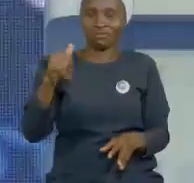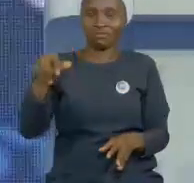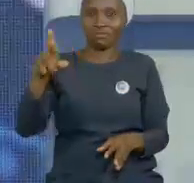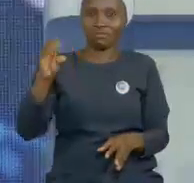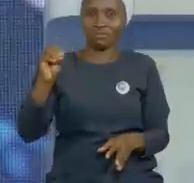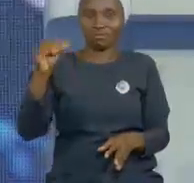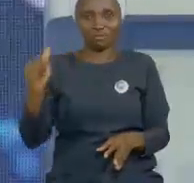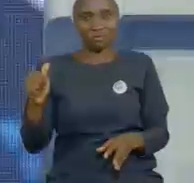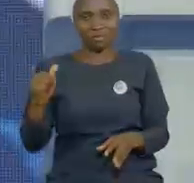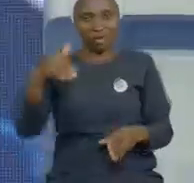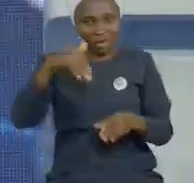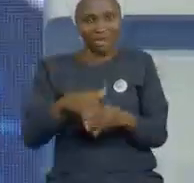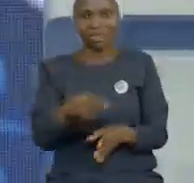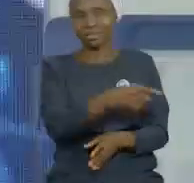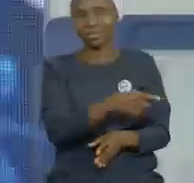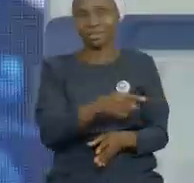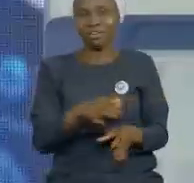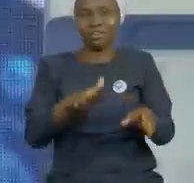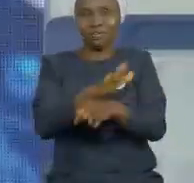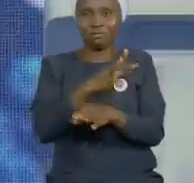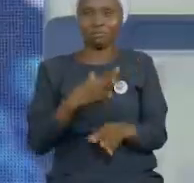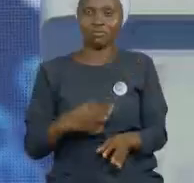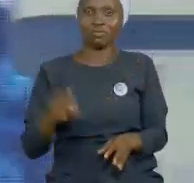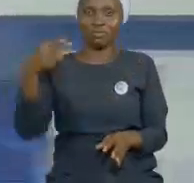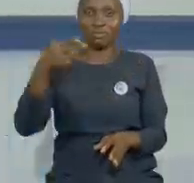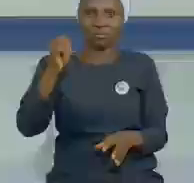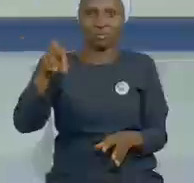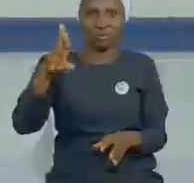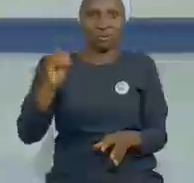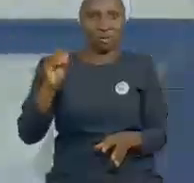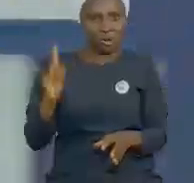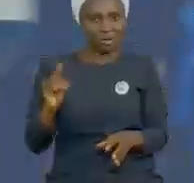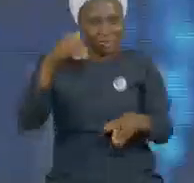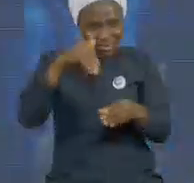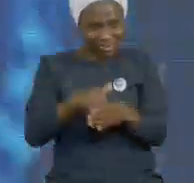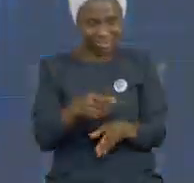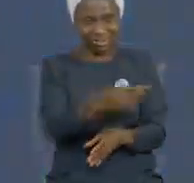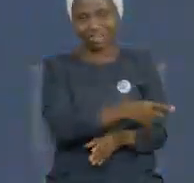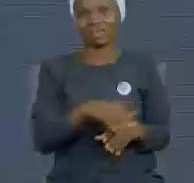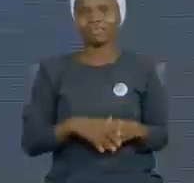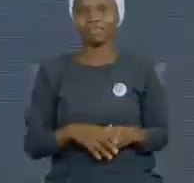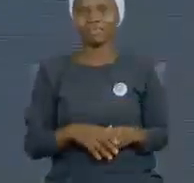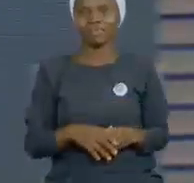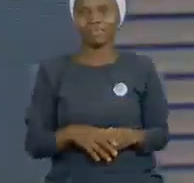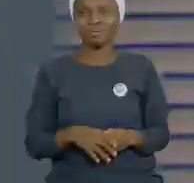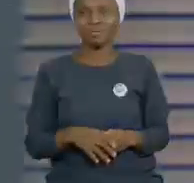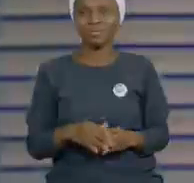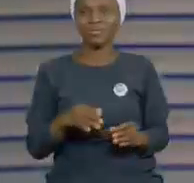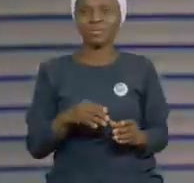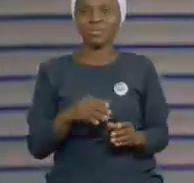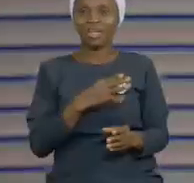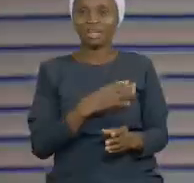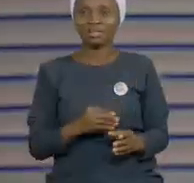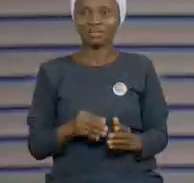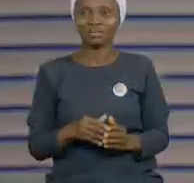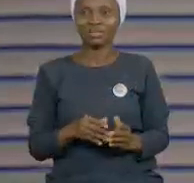They're full of Herod inside them. Like we believers are full of Christ